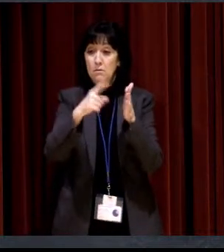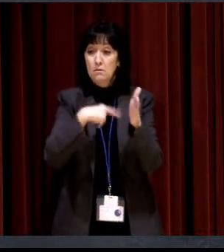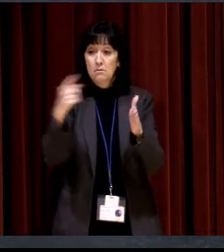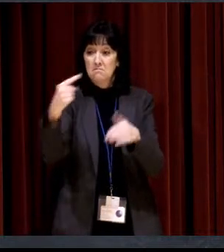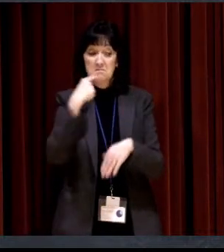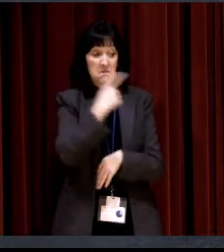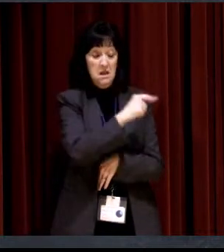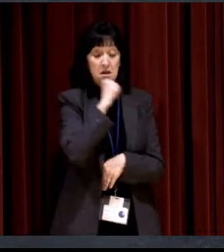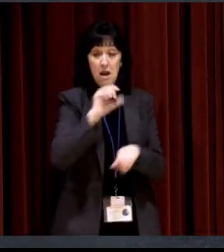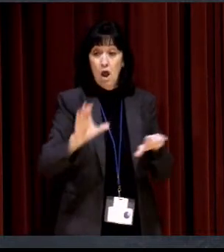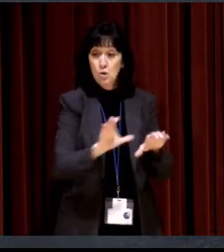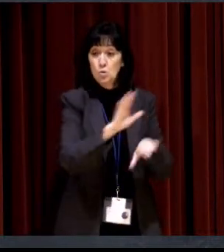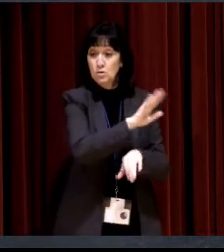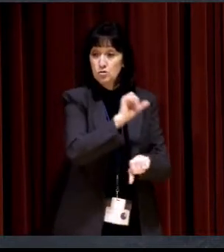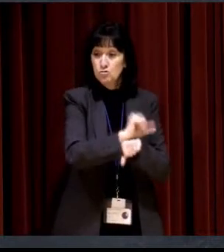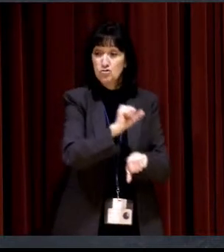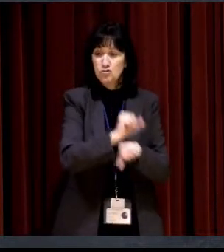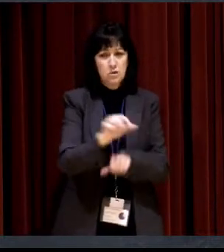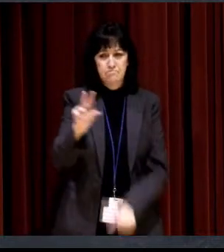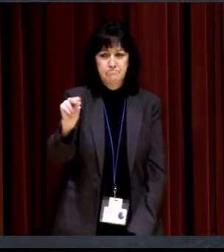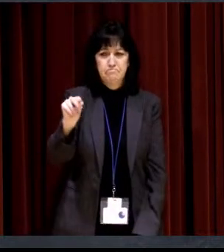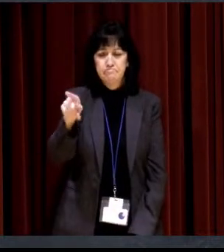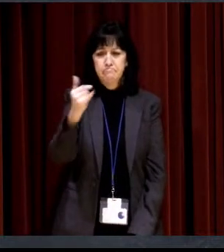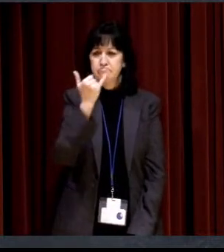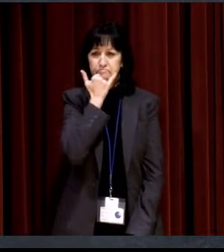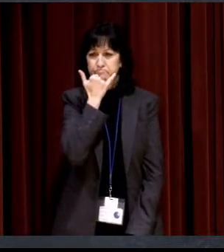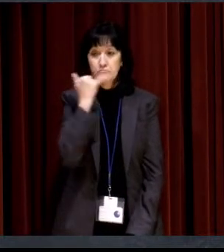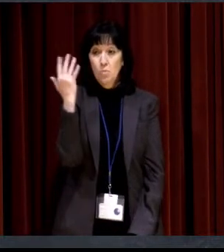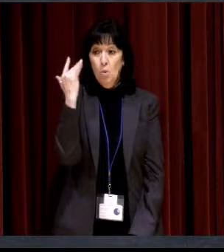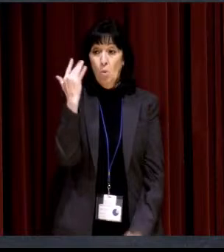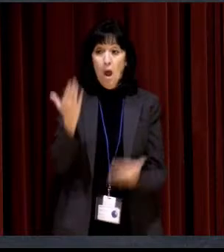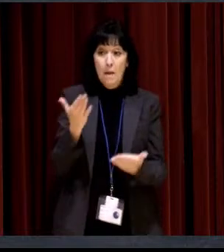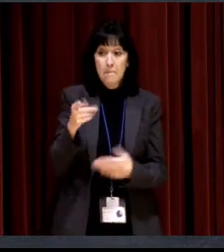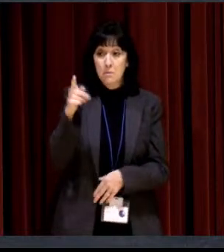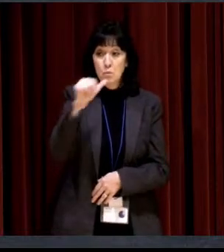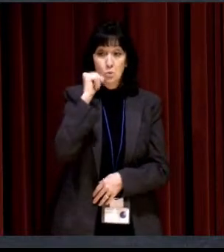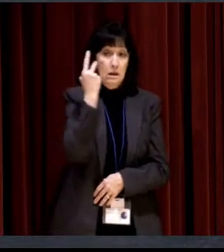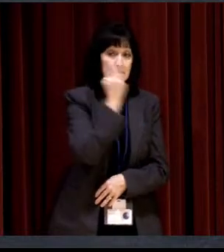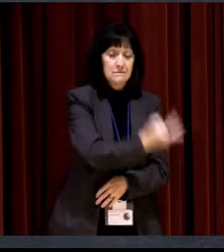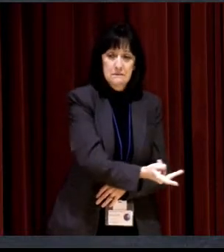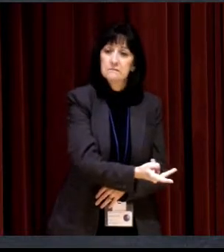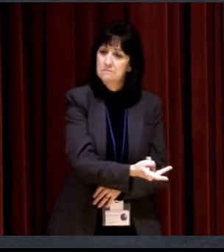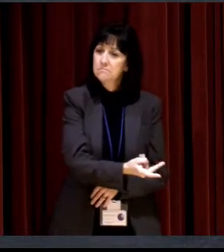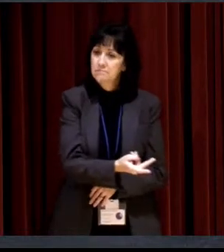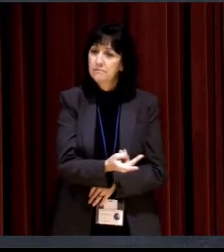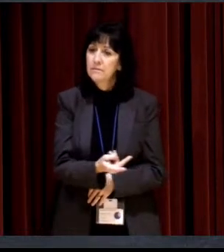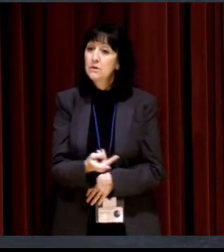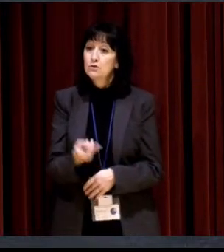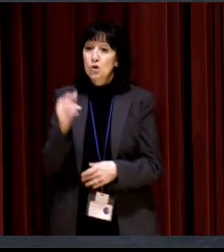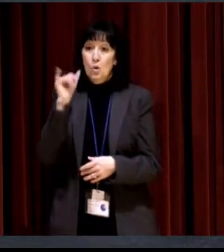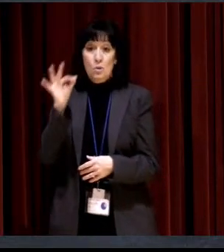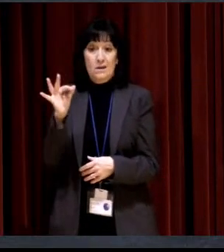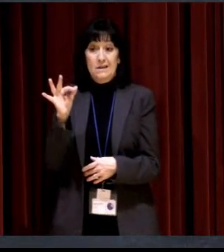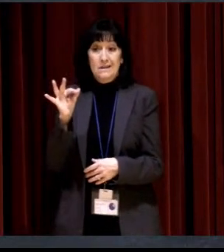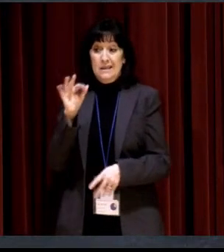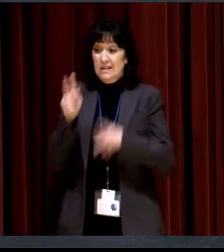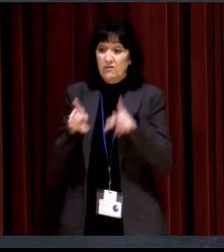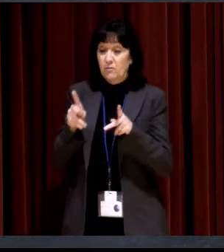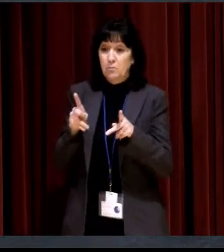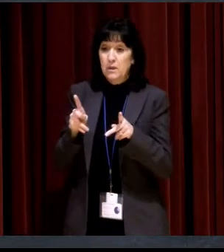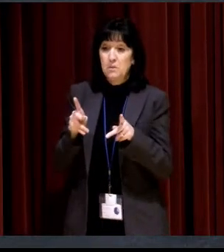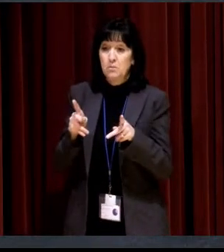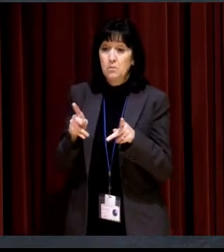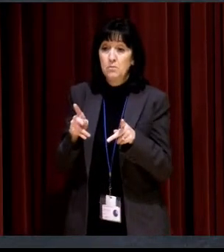room, should be in those rooms, and sometimes that means other people. So if someone were to call me, I could say, I've been in is it